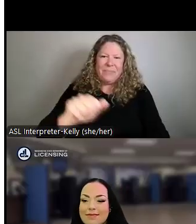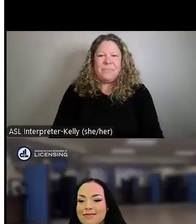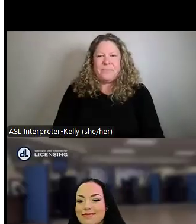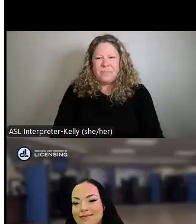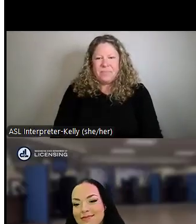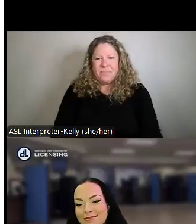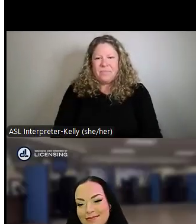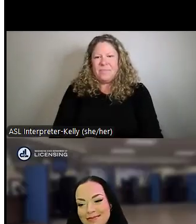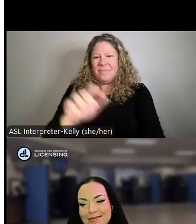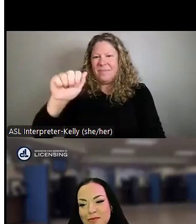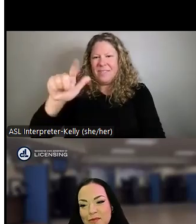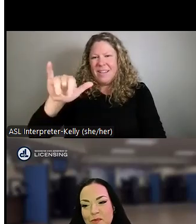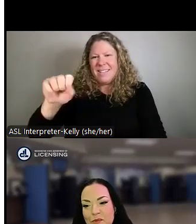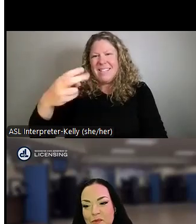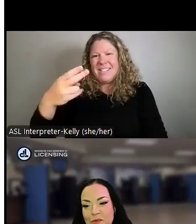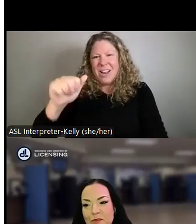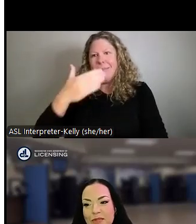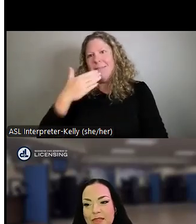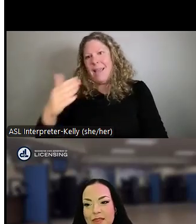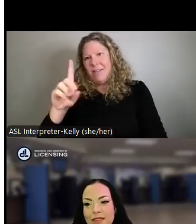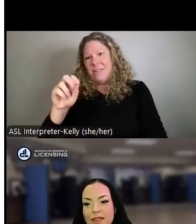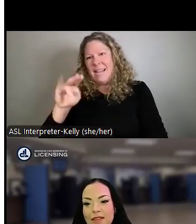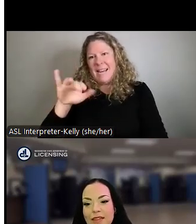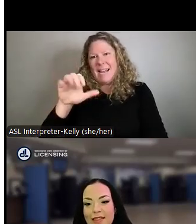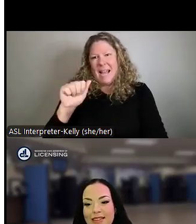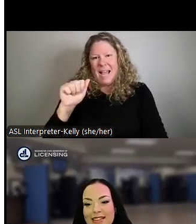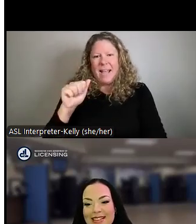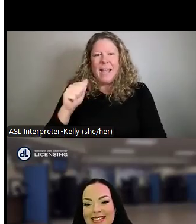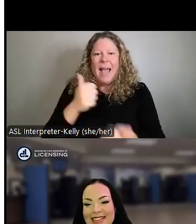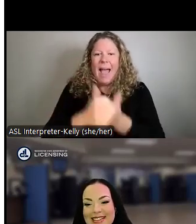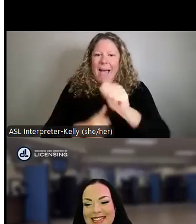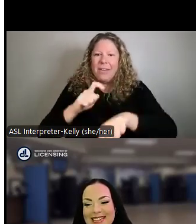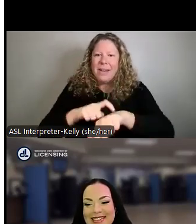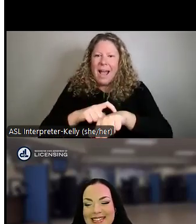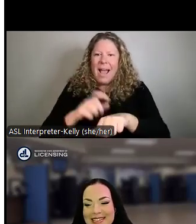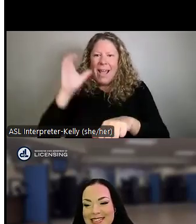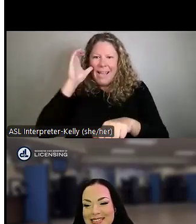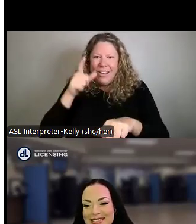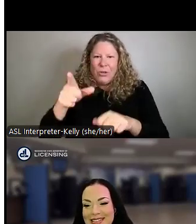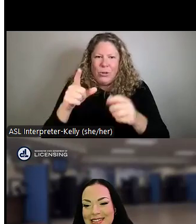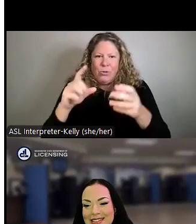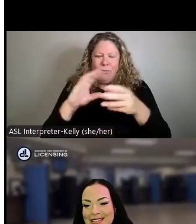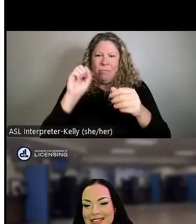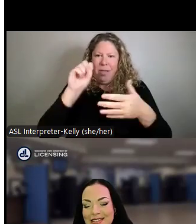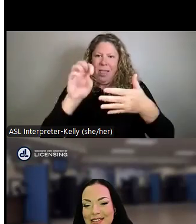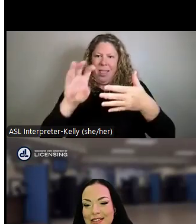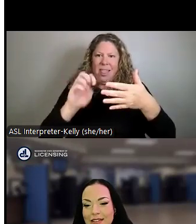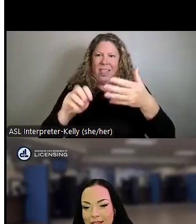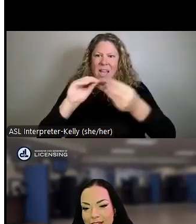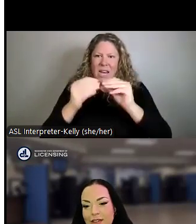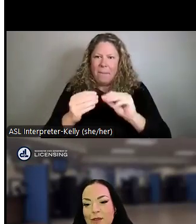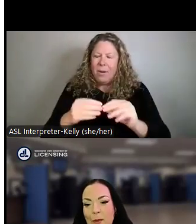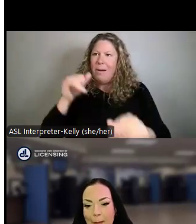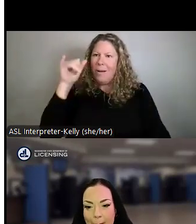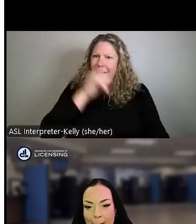Woo, thank you, Danica. Every time I hear you run through those numbers and think about the impacts